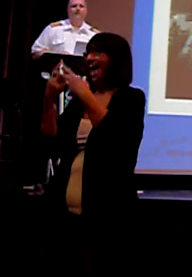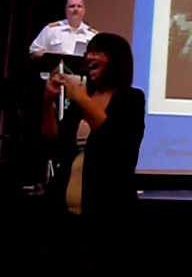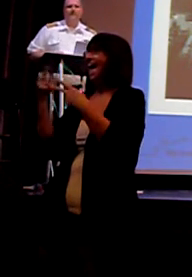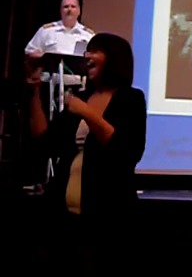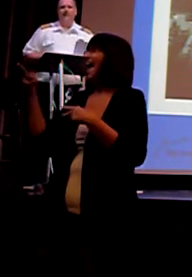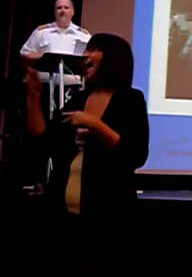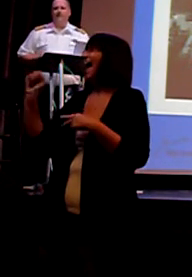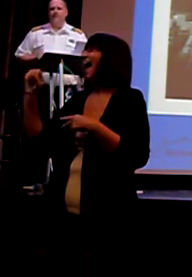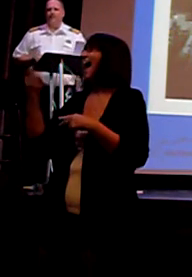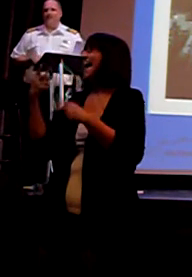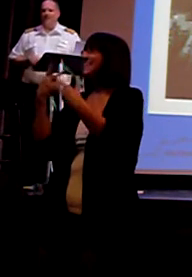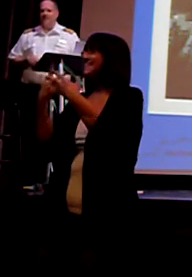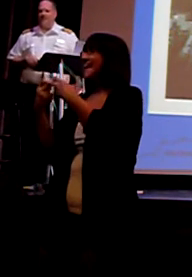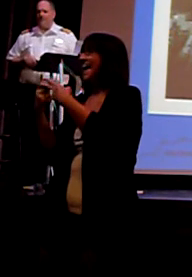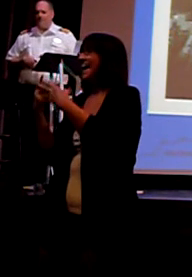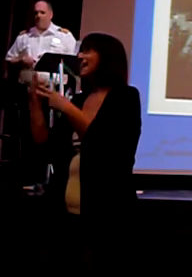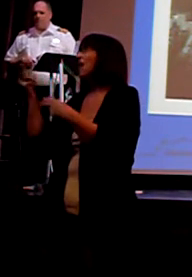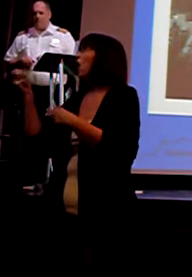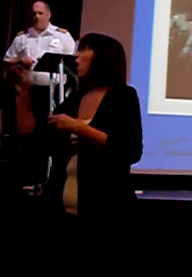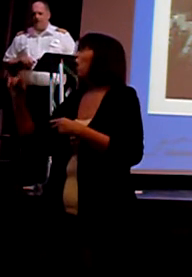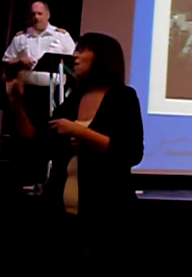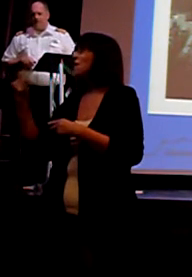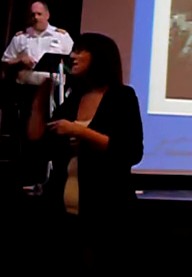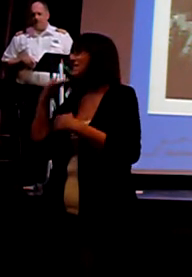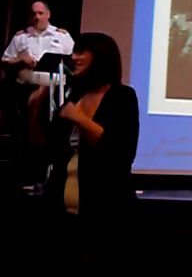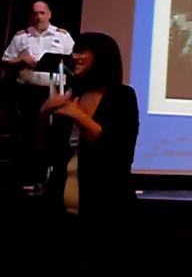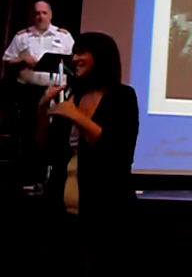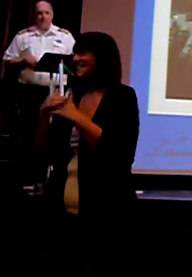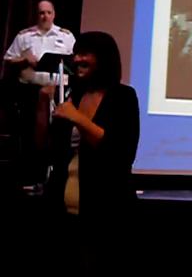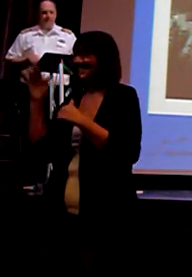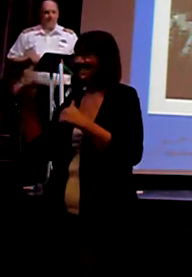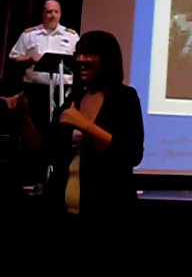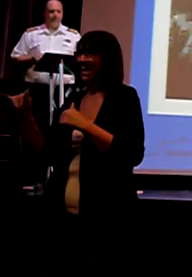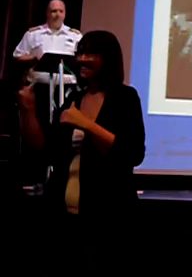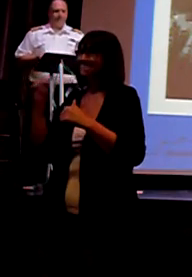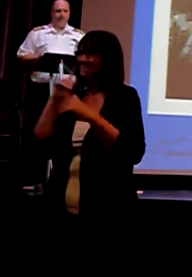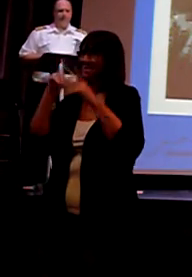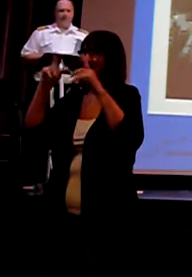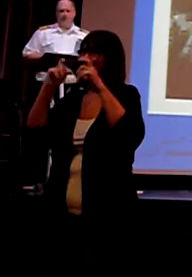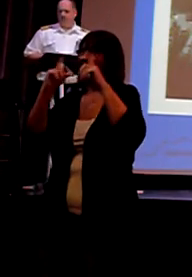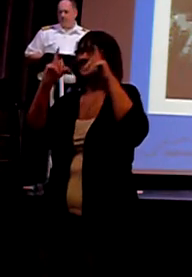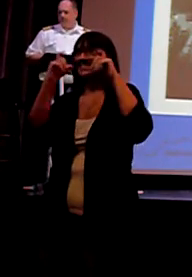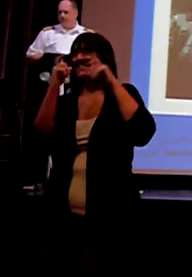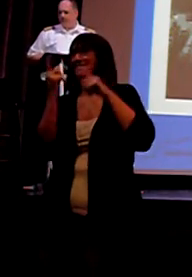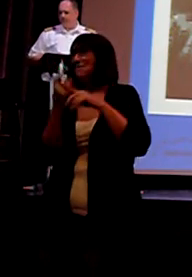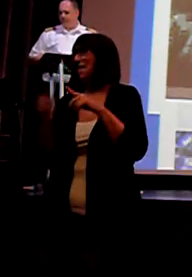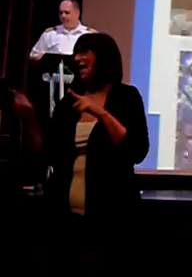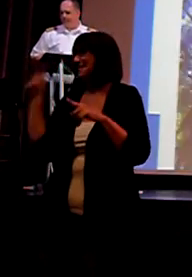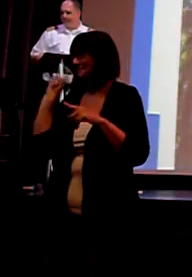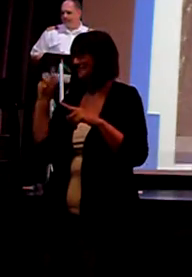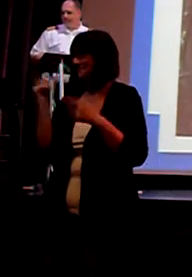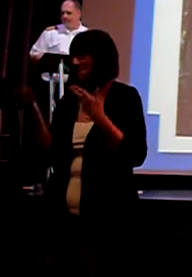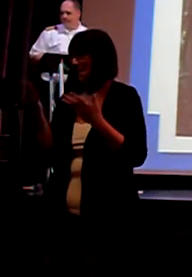selfie and the ship in the background from last week.